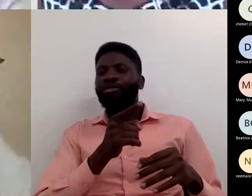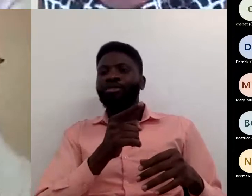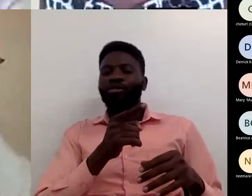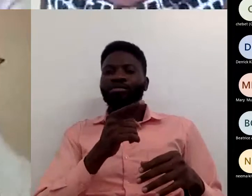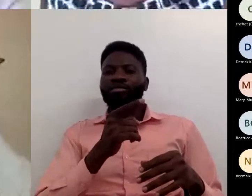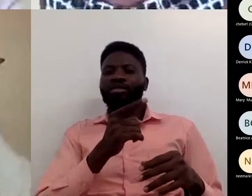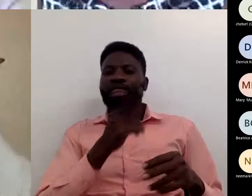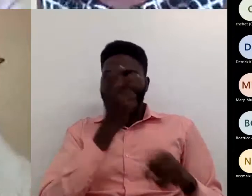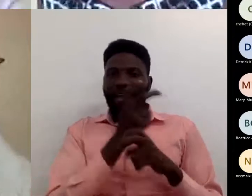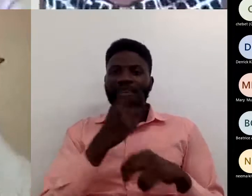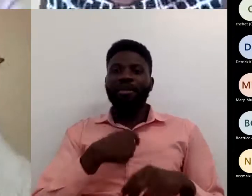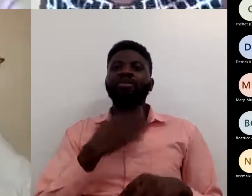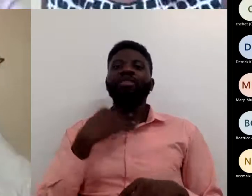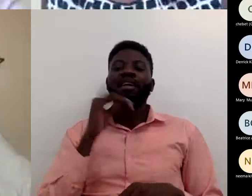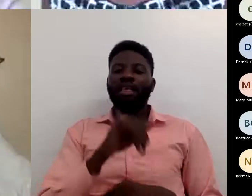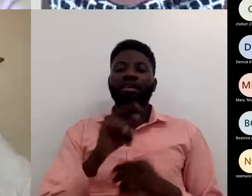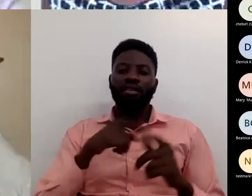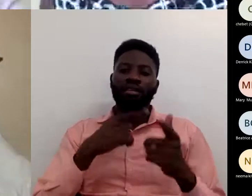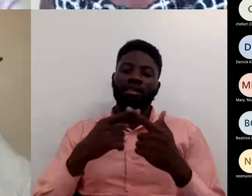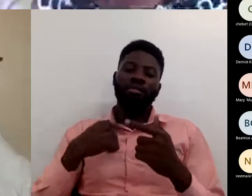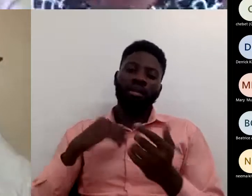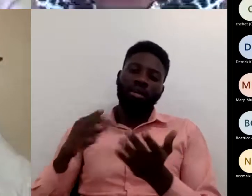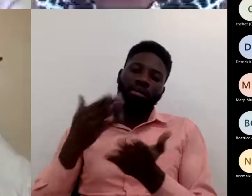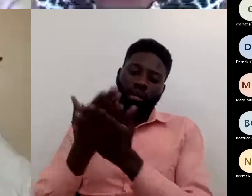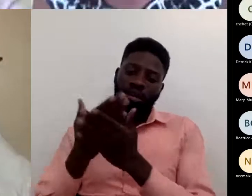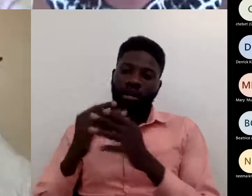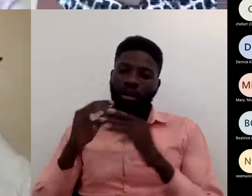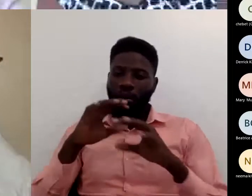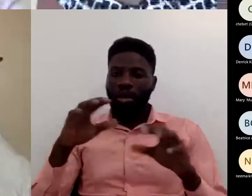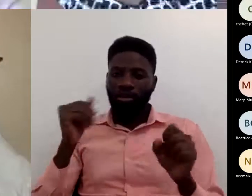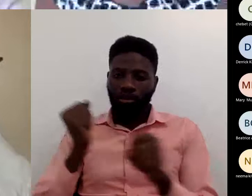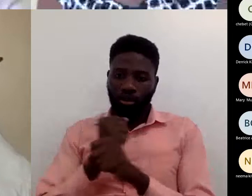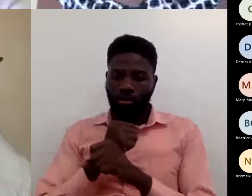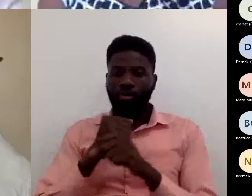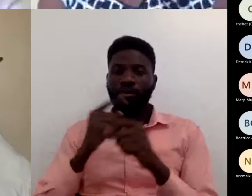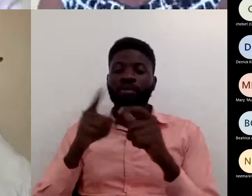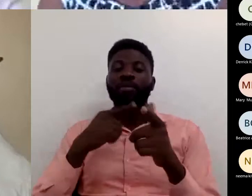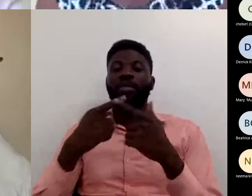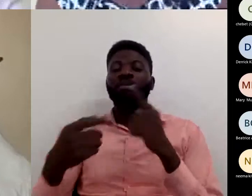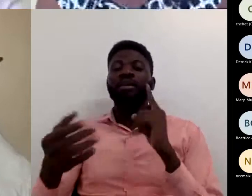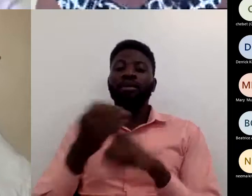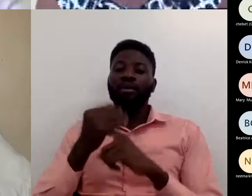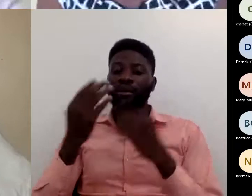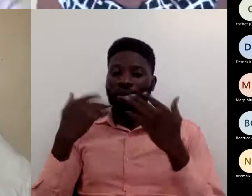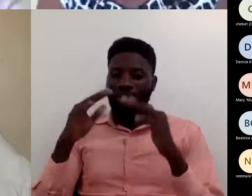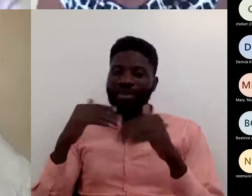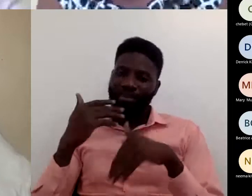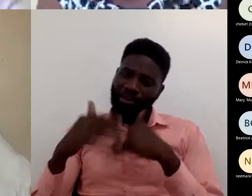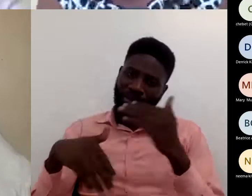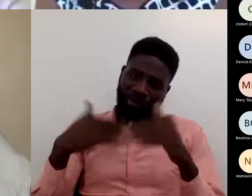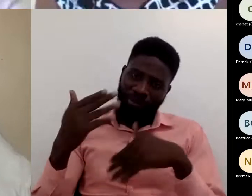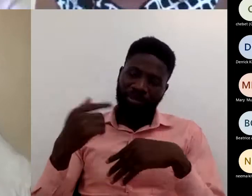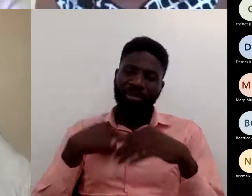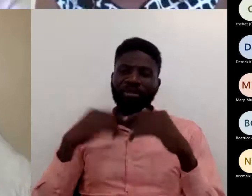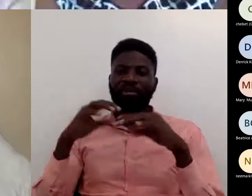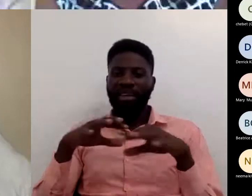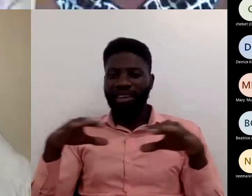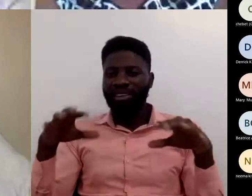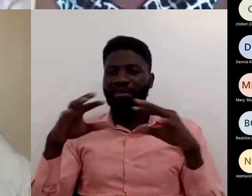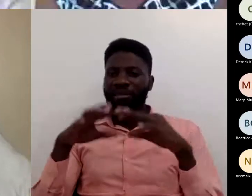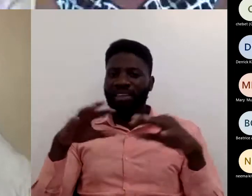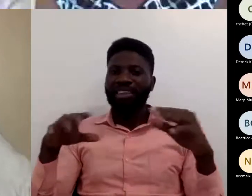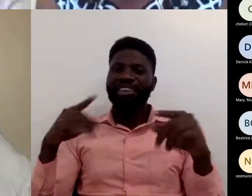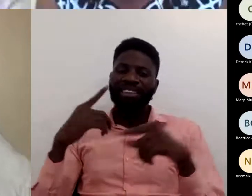to say, I applied for a marketing job as a graduate trainee, and I got it. And the rest is history. I've been doing marketing for very many